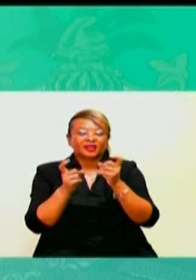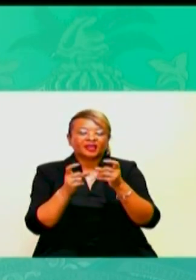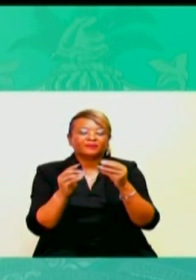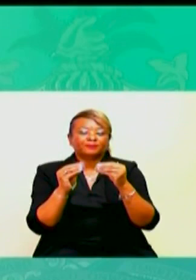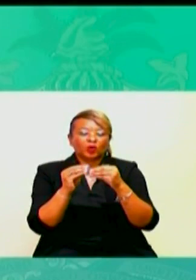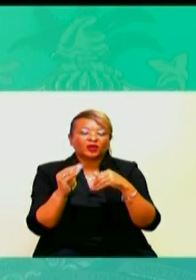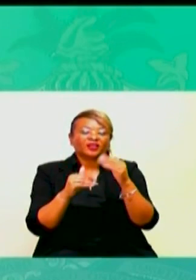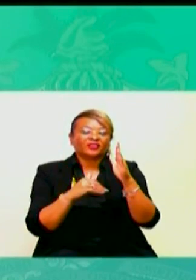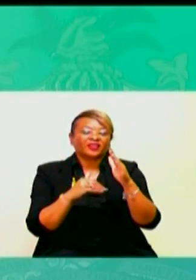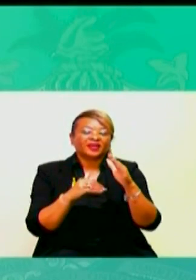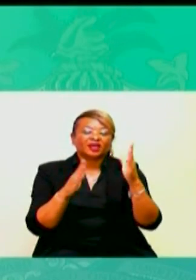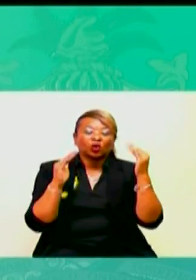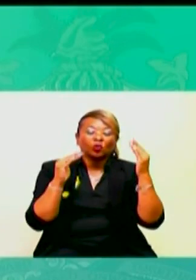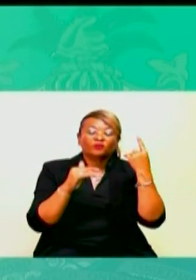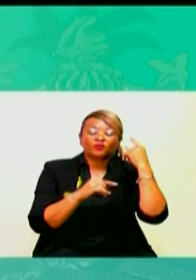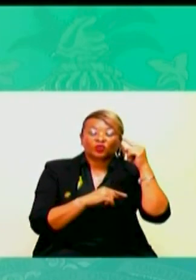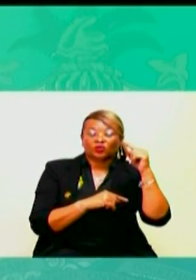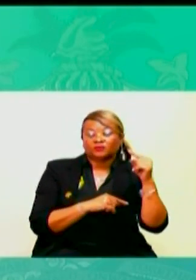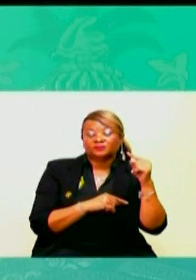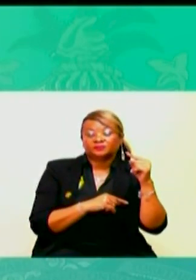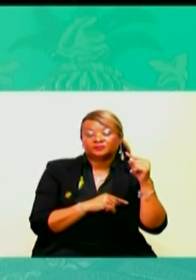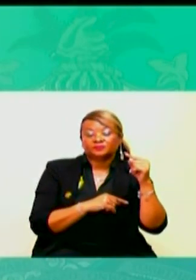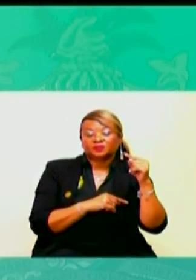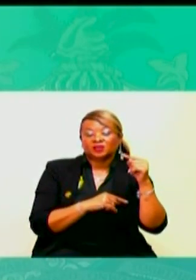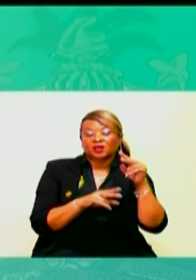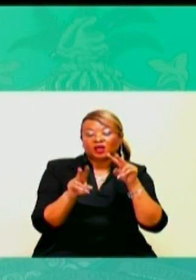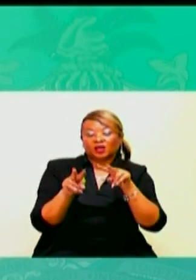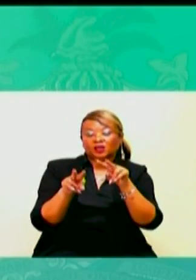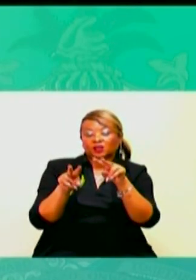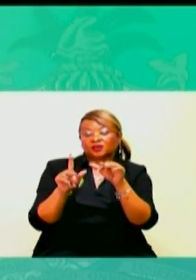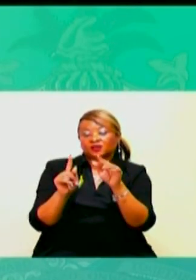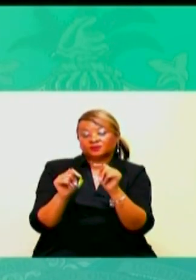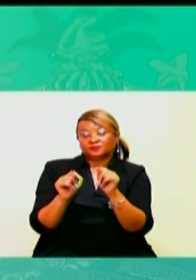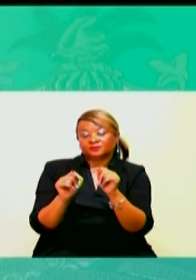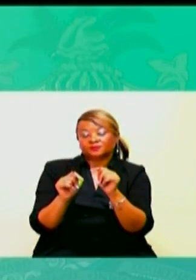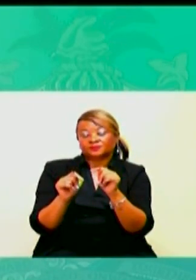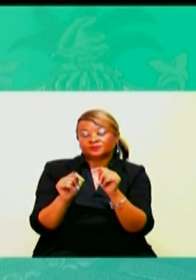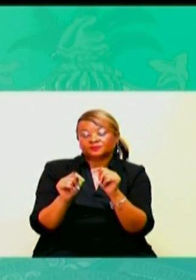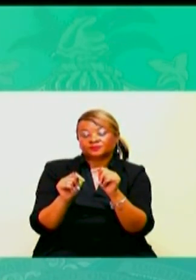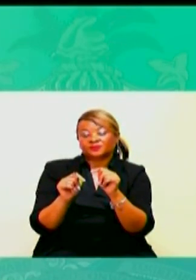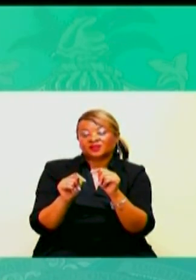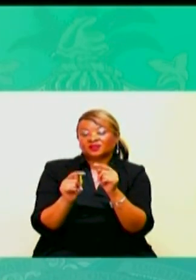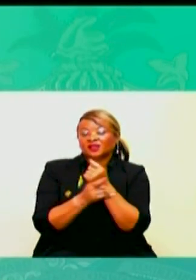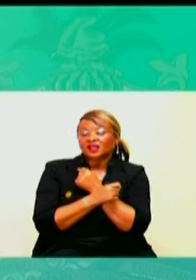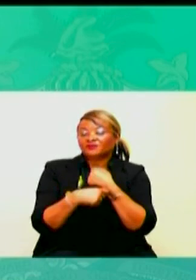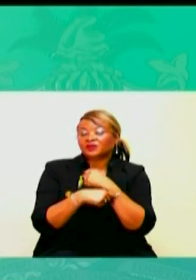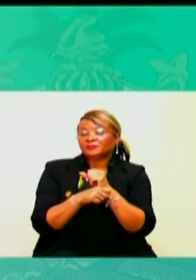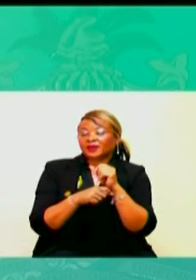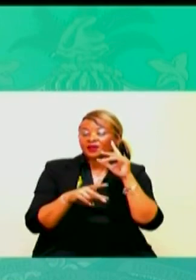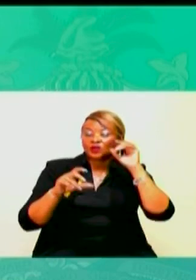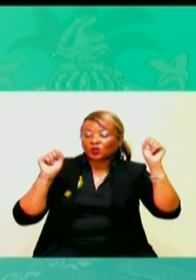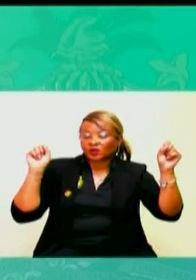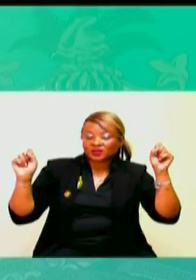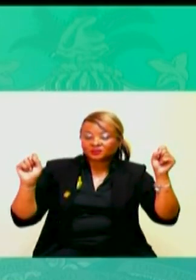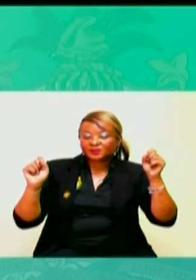than they could have hoped for. Look at it. Madam Speaker, they love to make noise but offer no solutions.